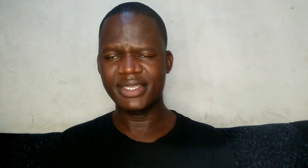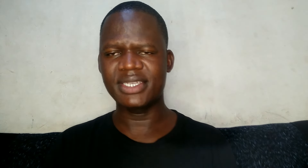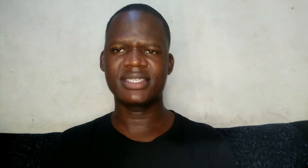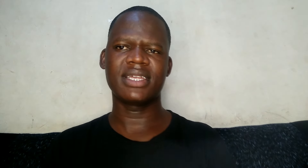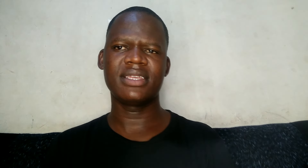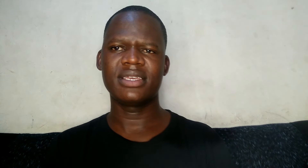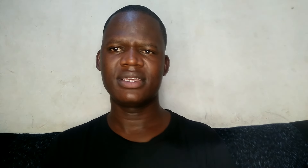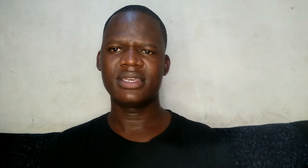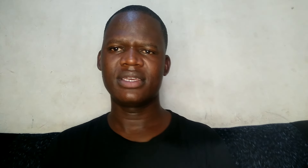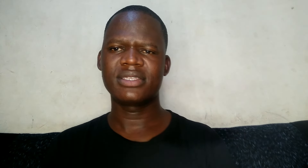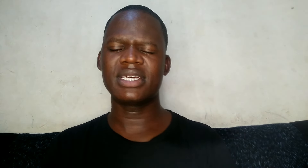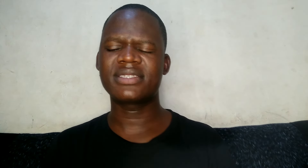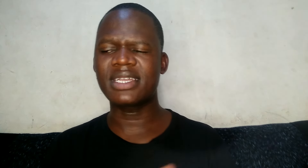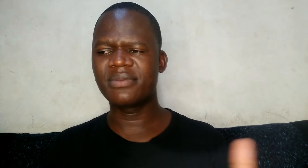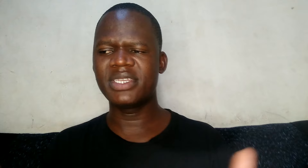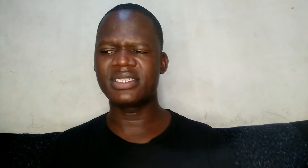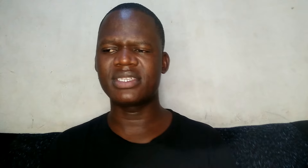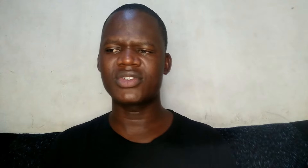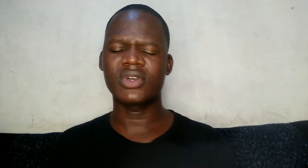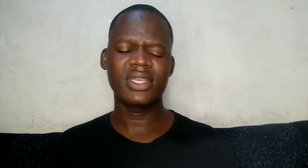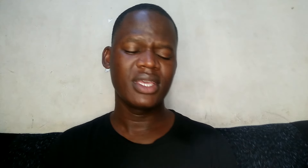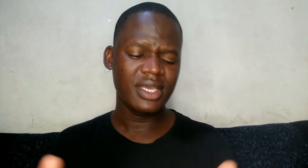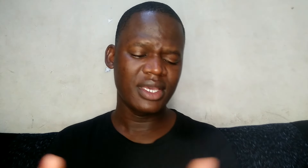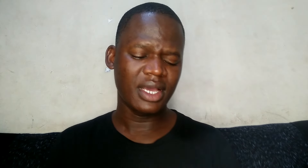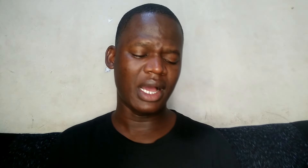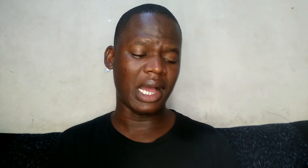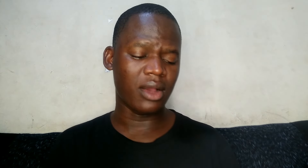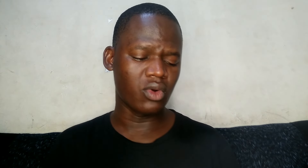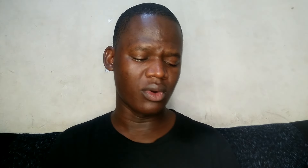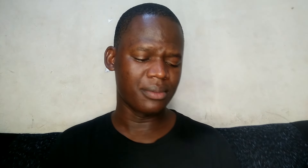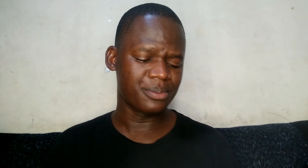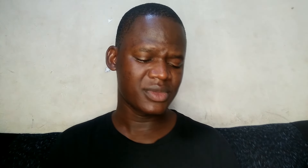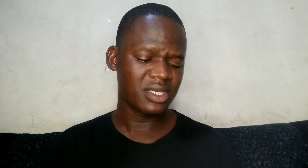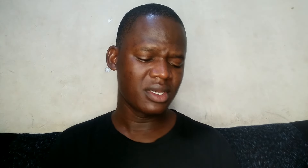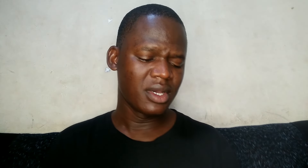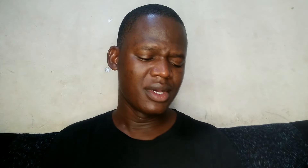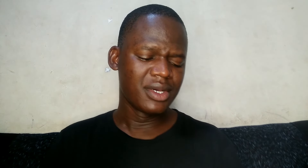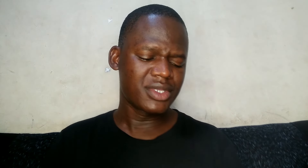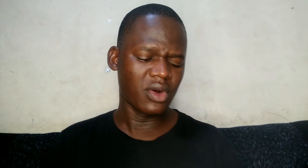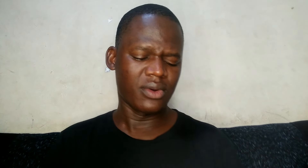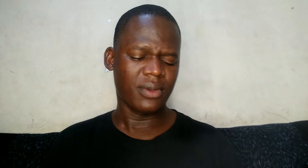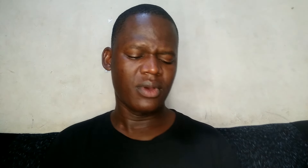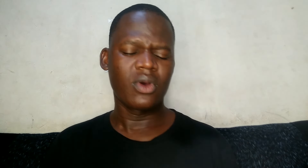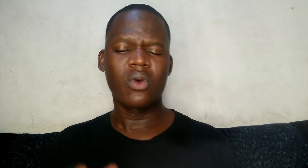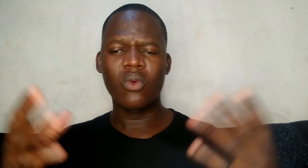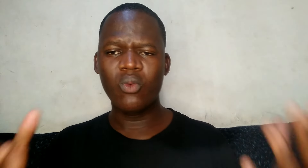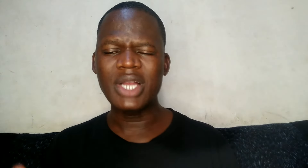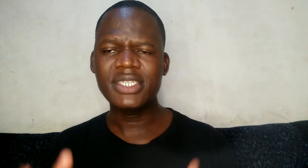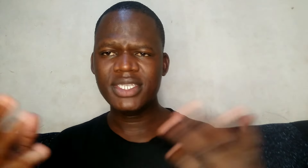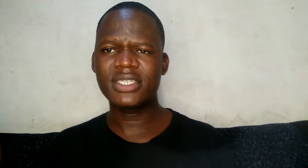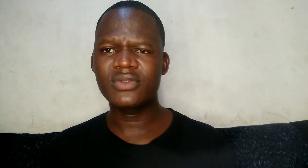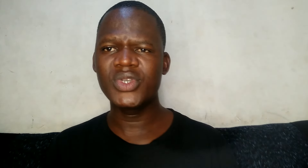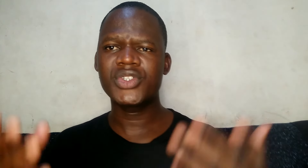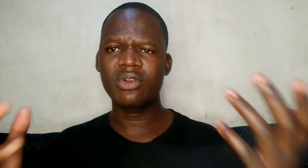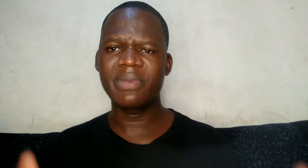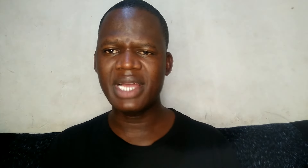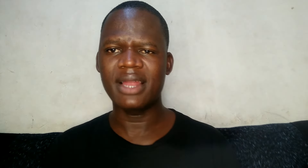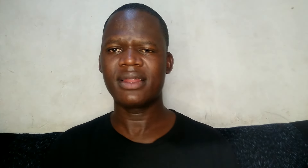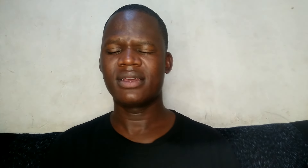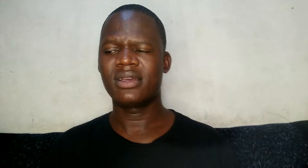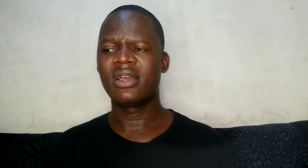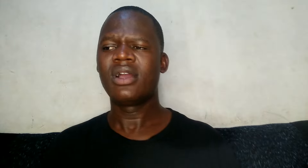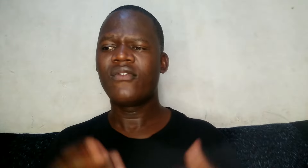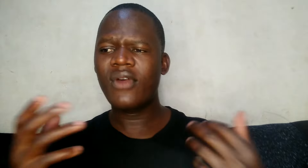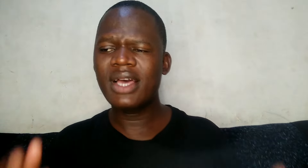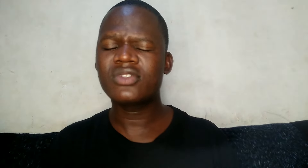said yesterday, just 30 minutes, sorry, ago. So, what is it which should be